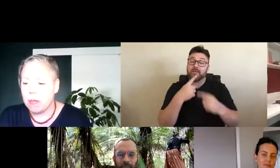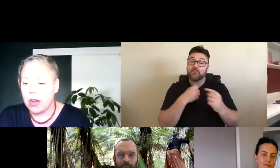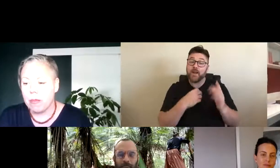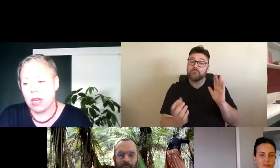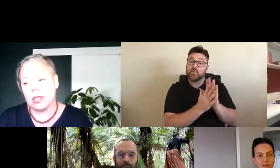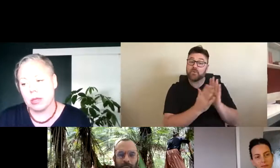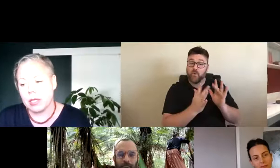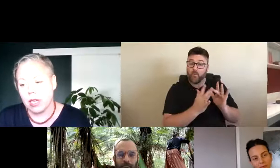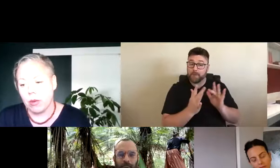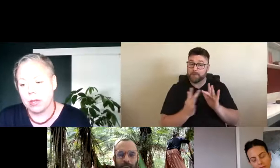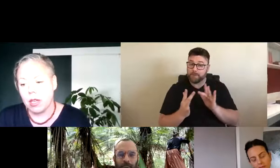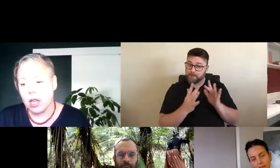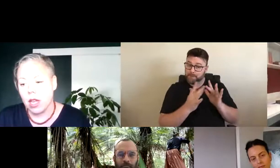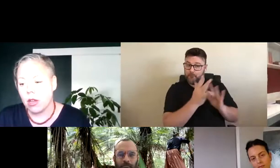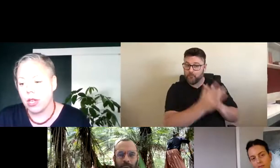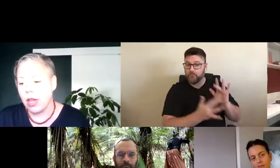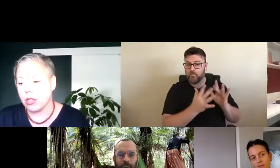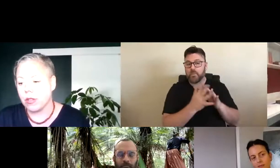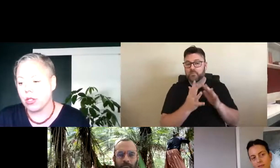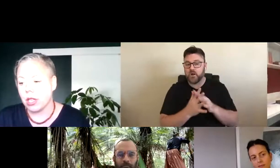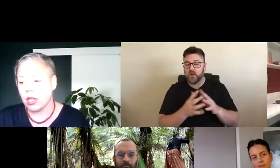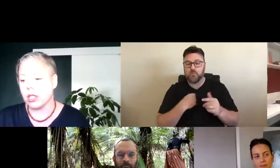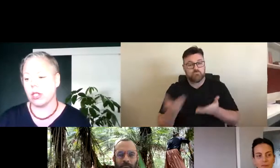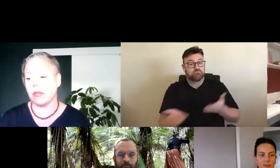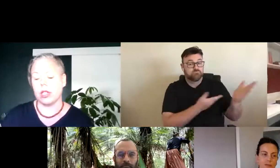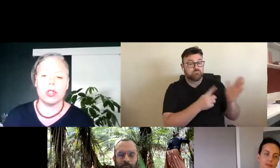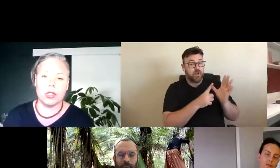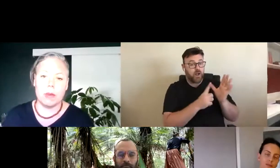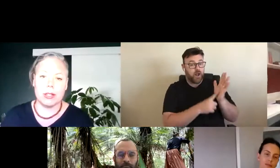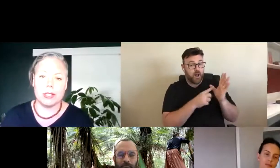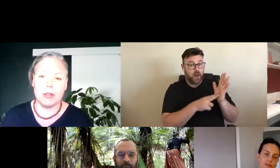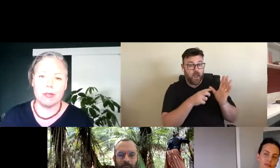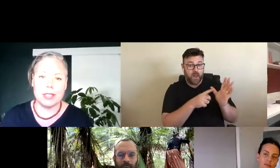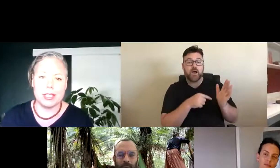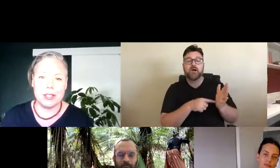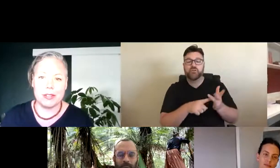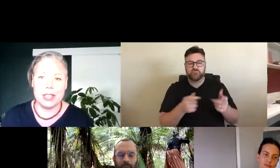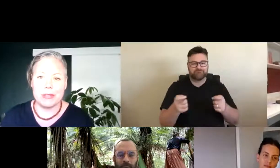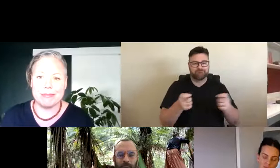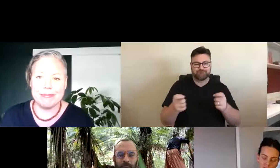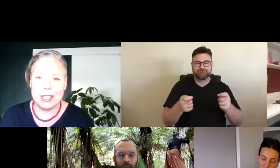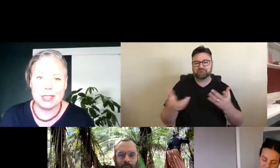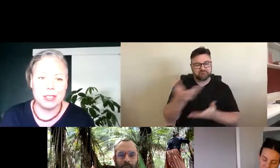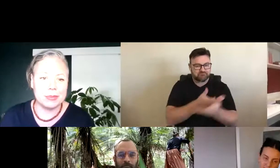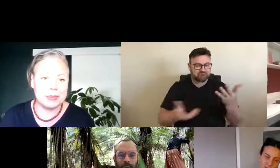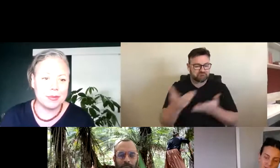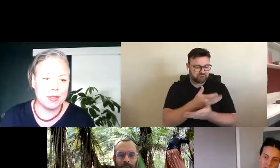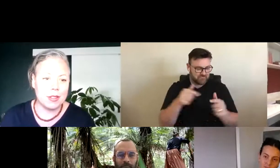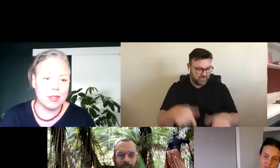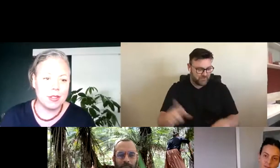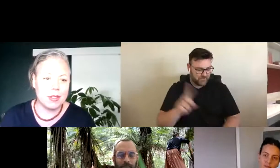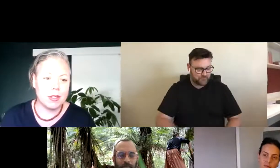information about our panelists, please see our website. And I'll now hand over to Alana to further introduce the panelists and facilitate the conversation. Thanks, Alana.